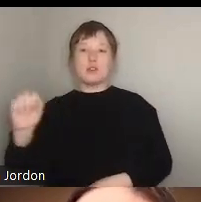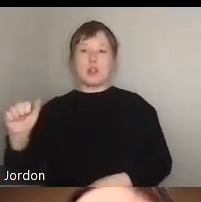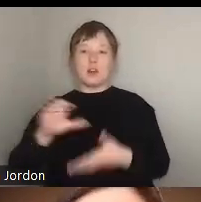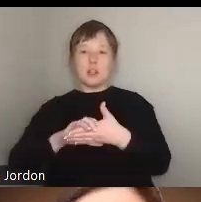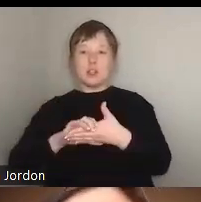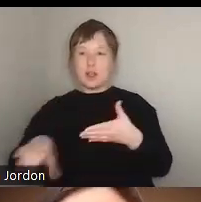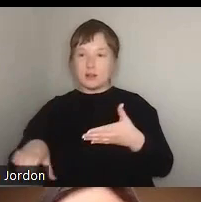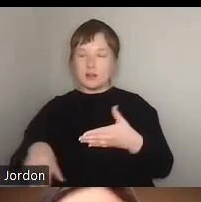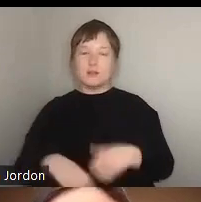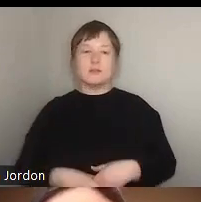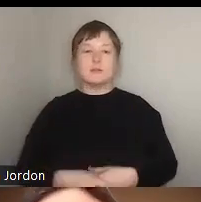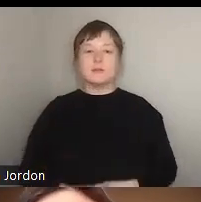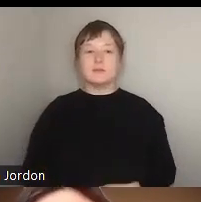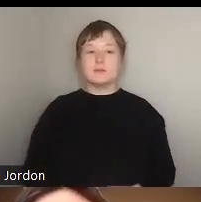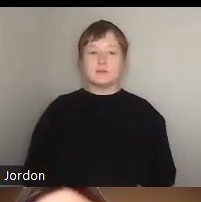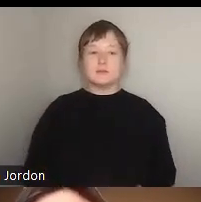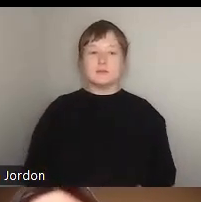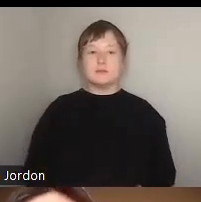check.